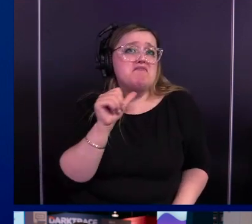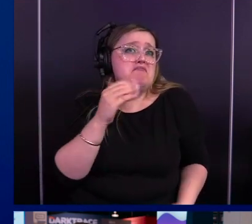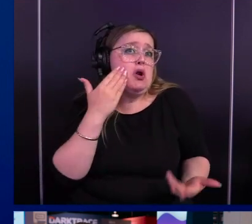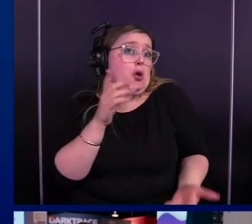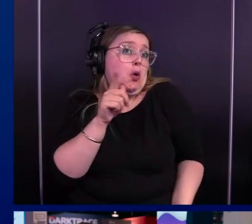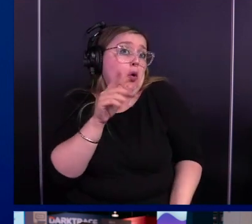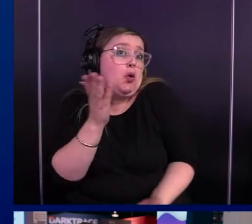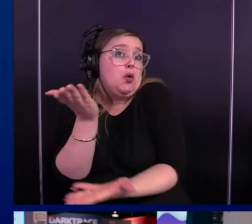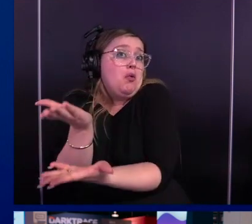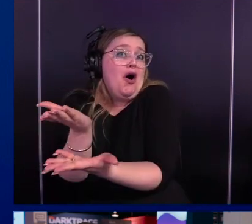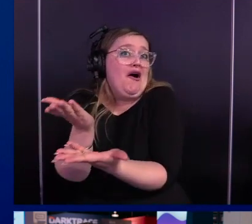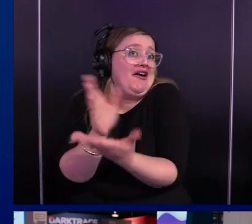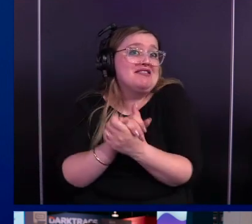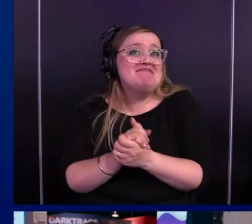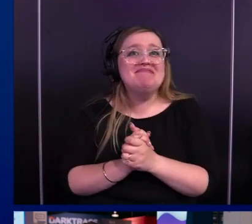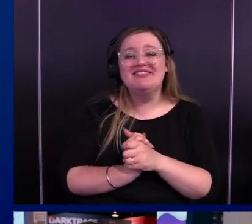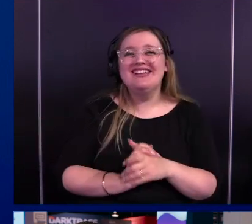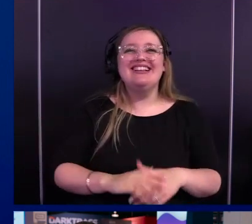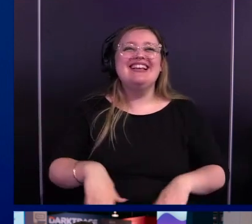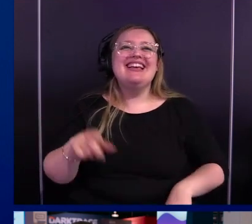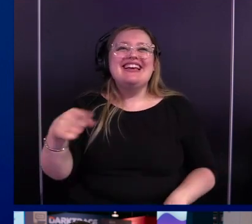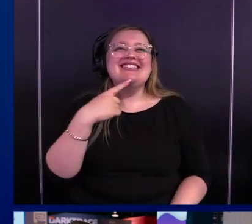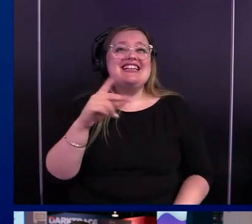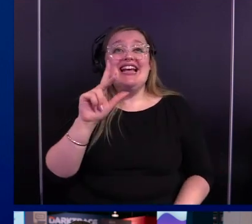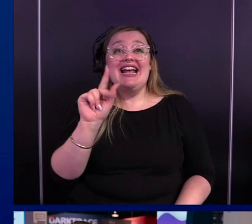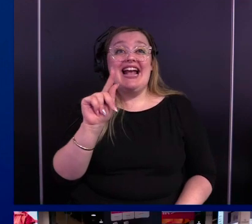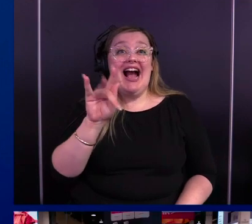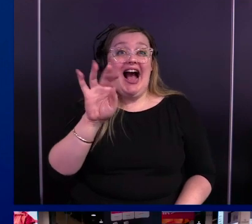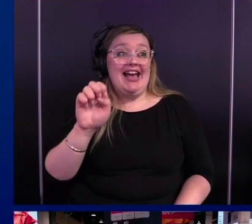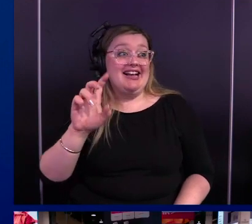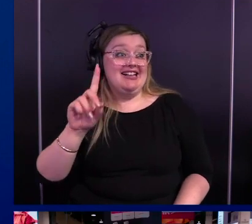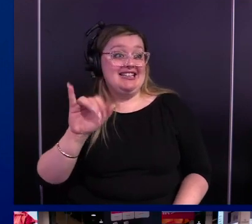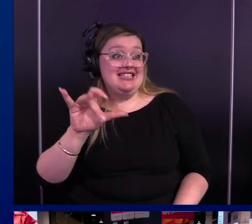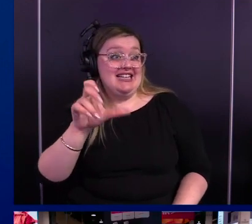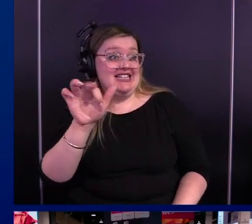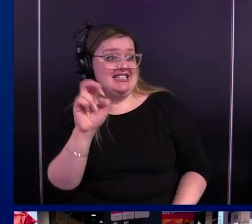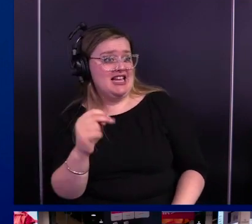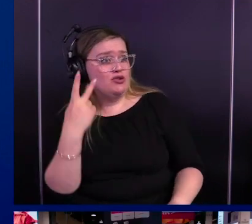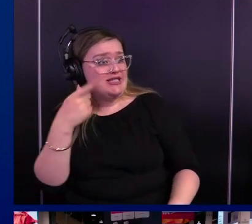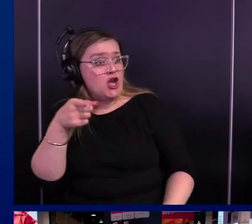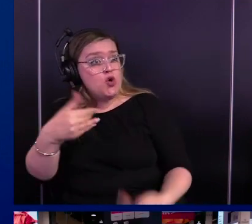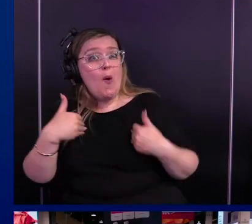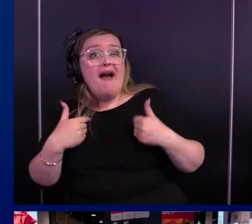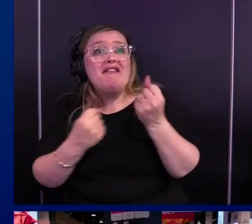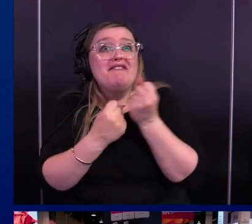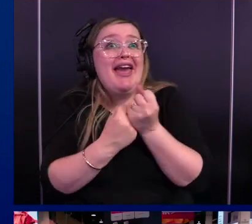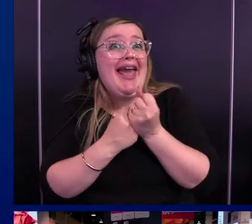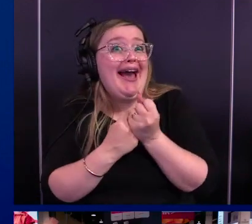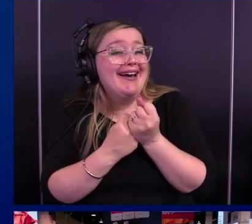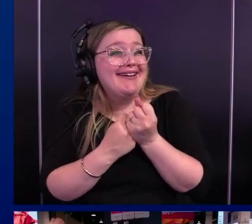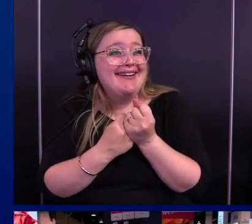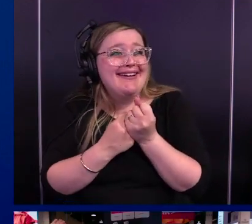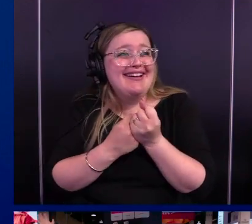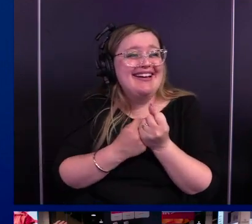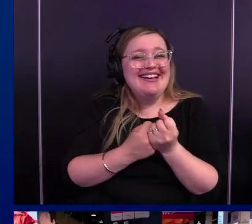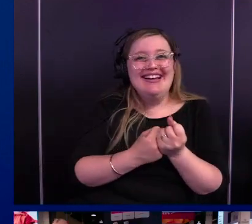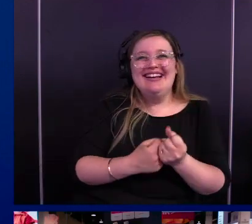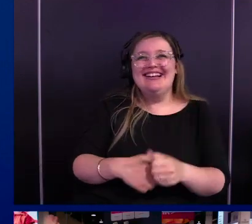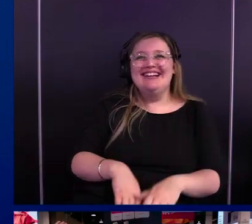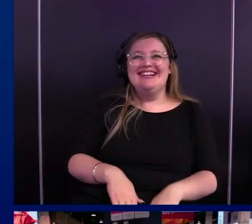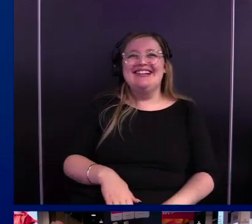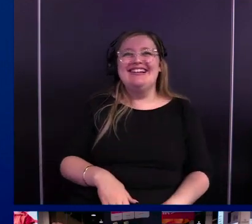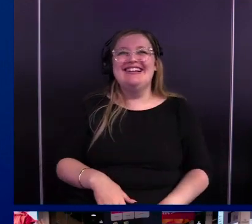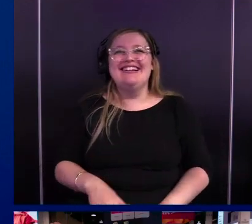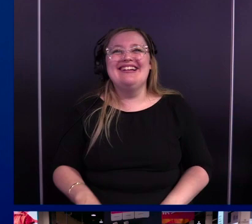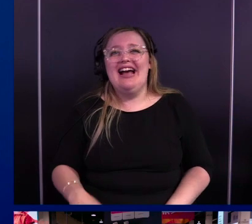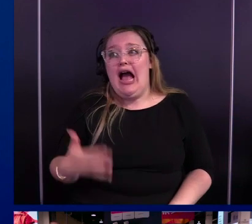something on Twitch. It says Kyle Dickinson. You see this? You got a fan out there, Kyle. And they said Aaron Hunt.